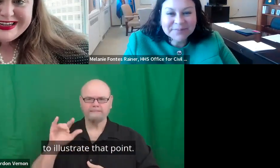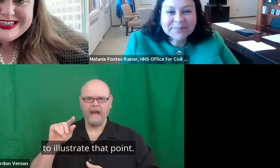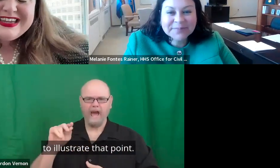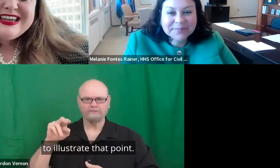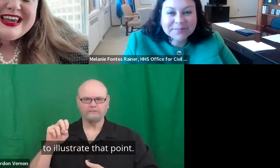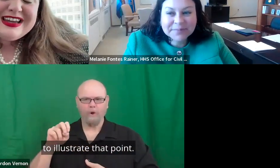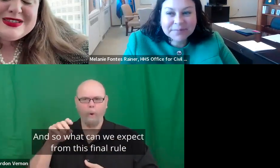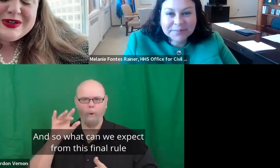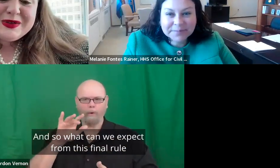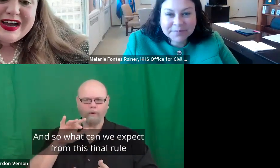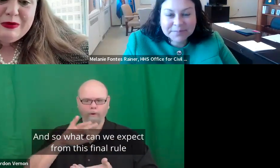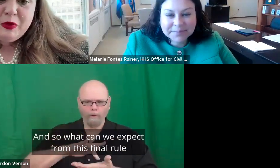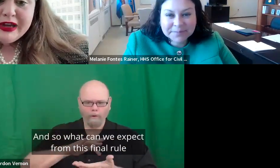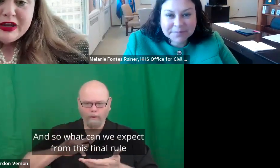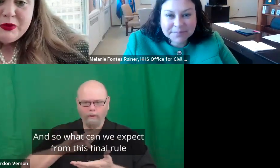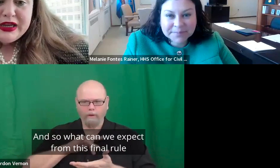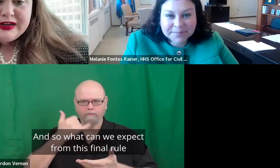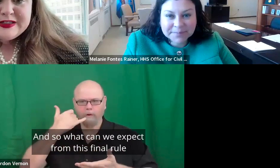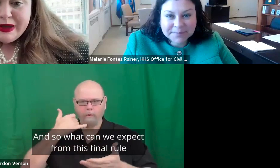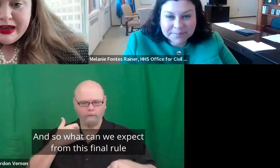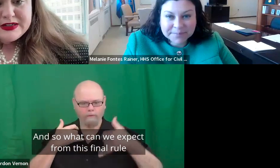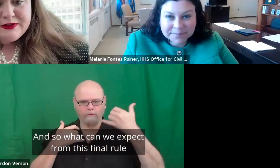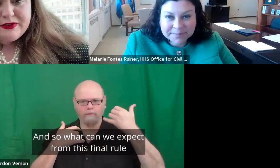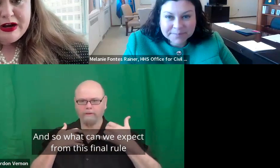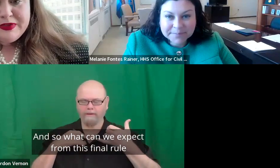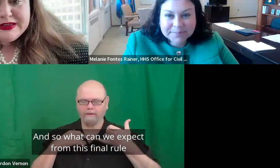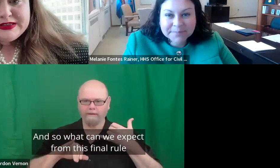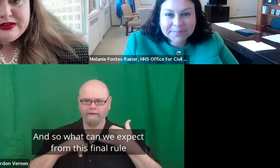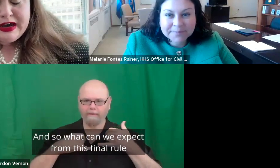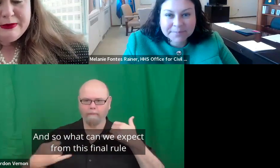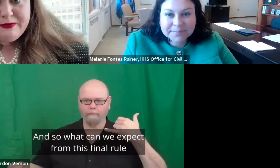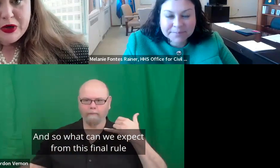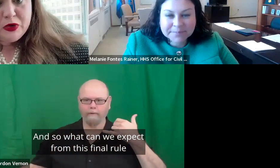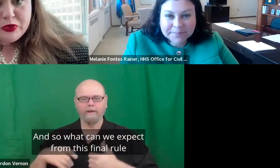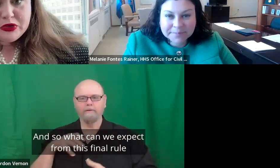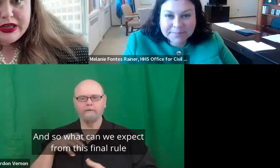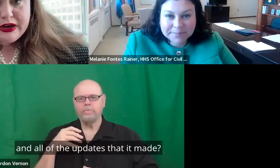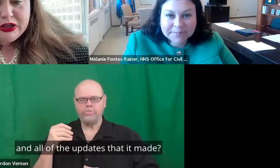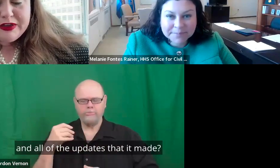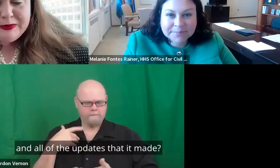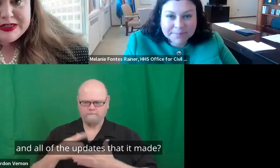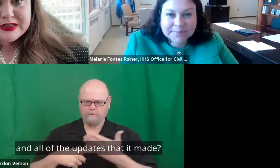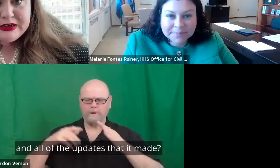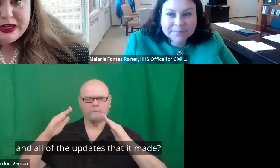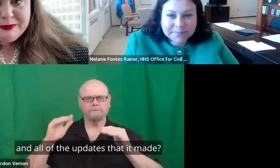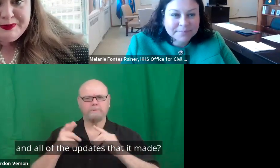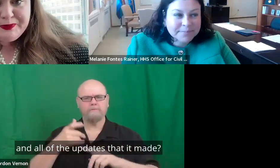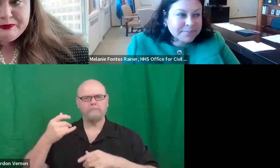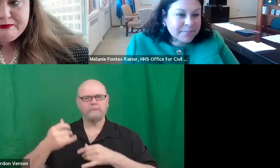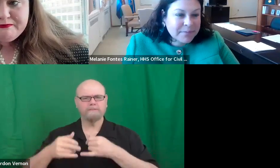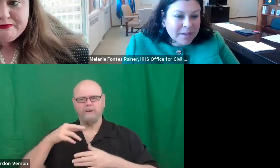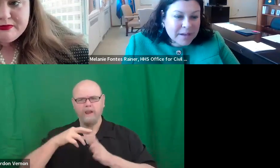that point. And so what can we expect from this final rule and all of the updates that it